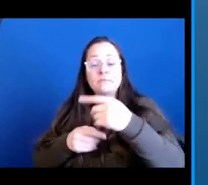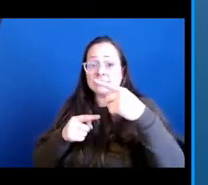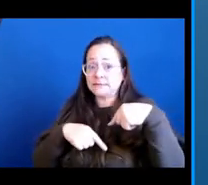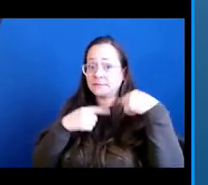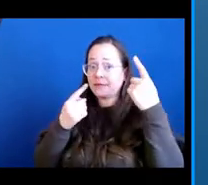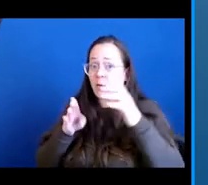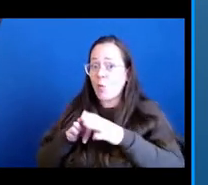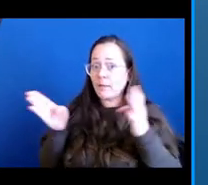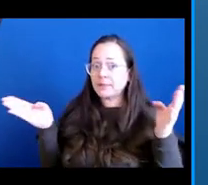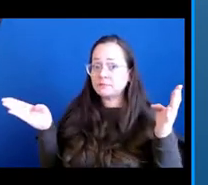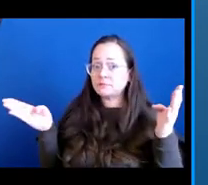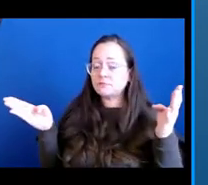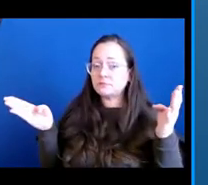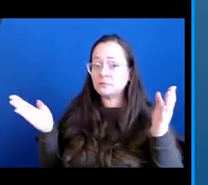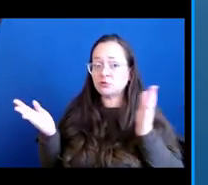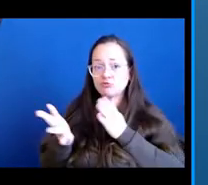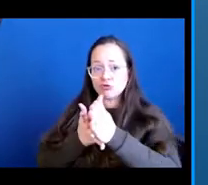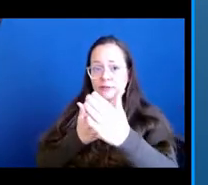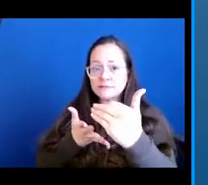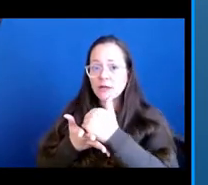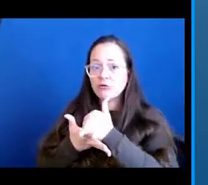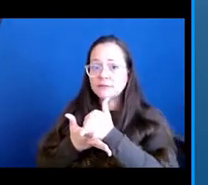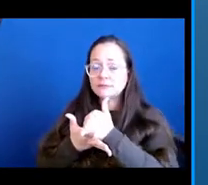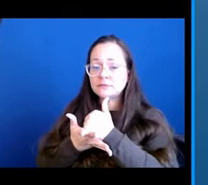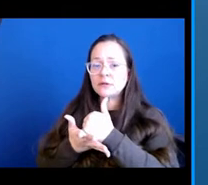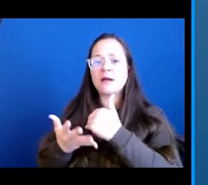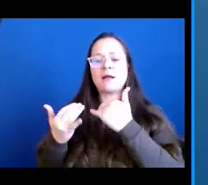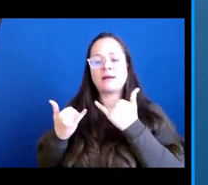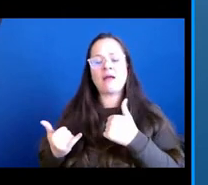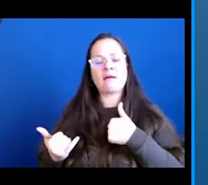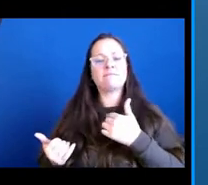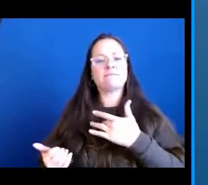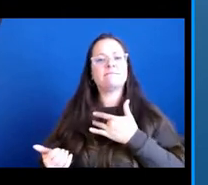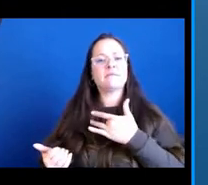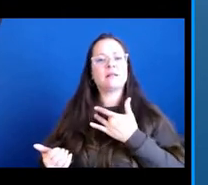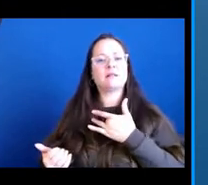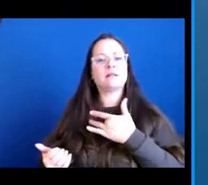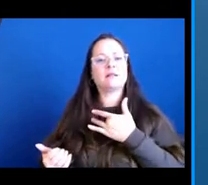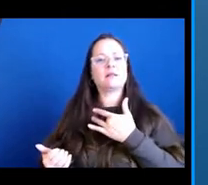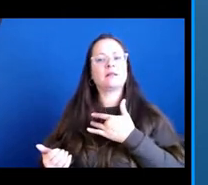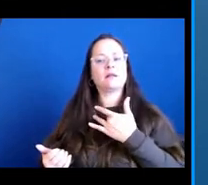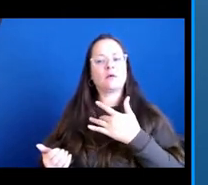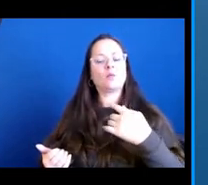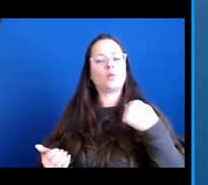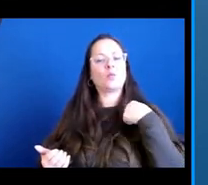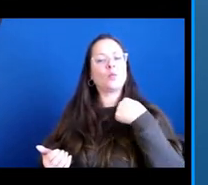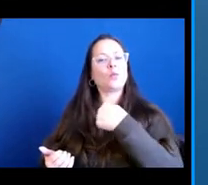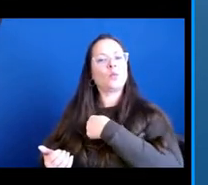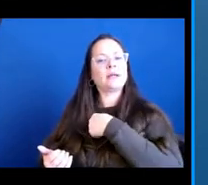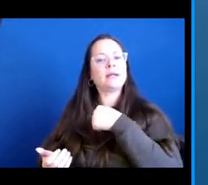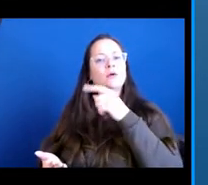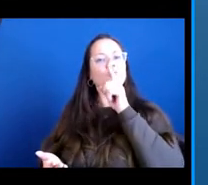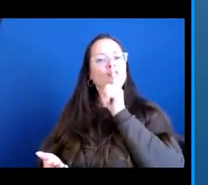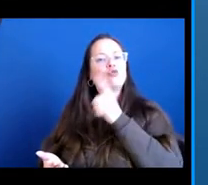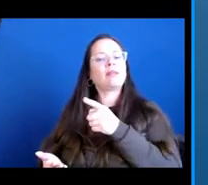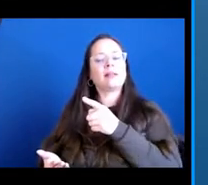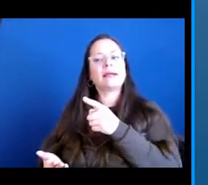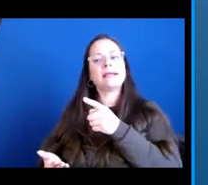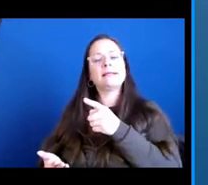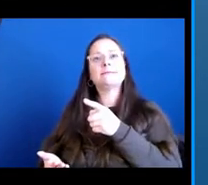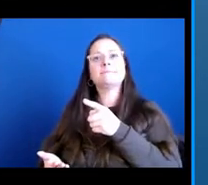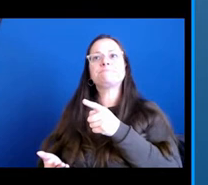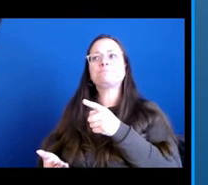and I feel that we have really given